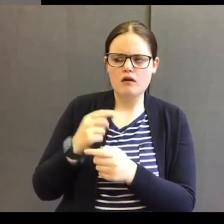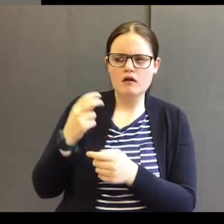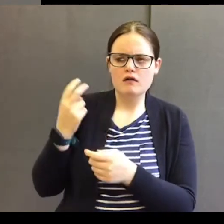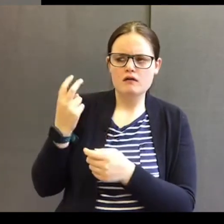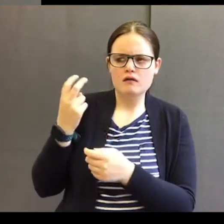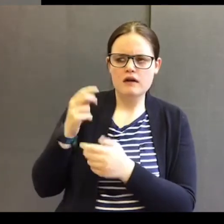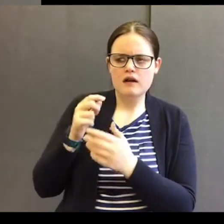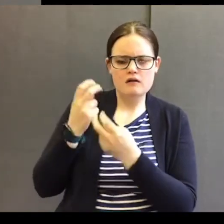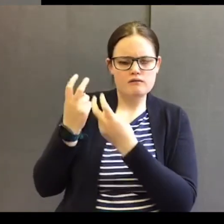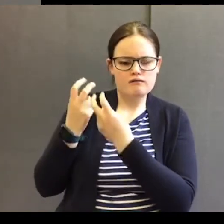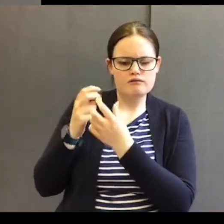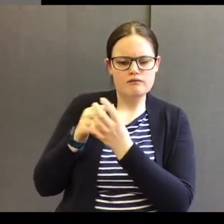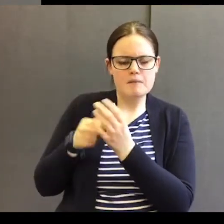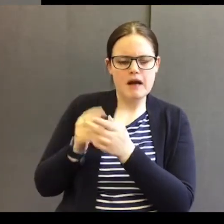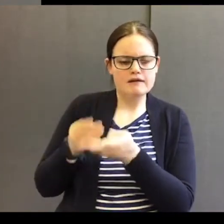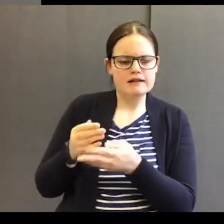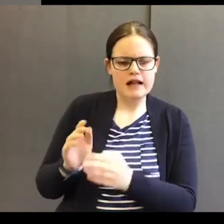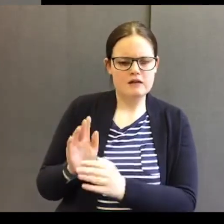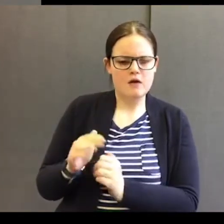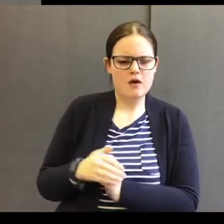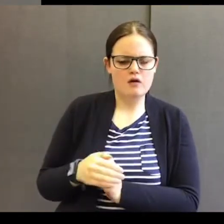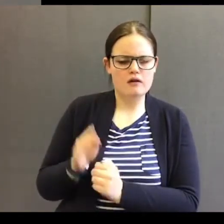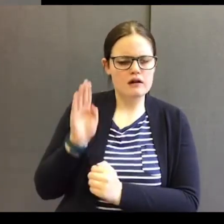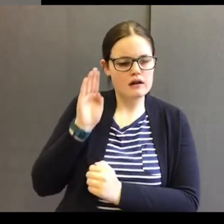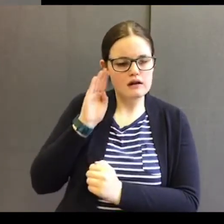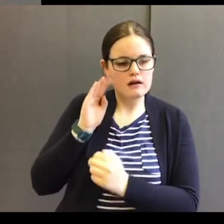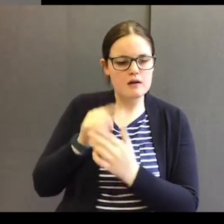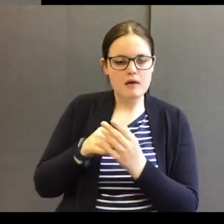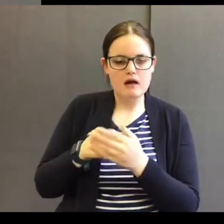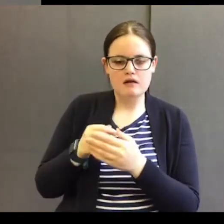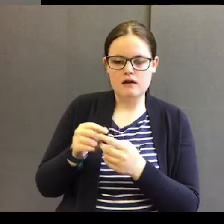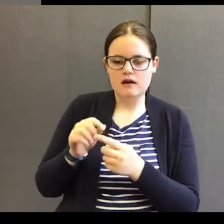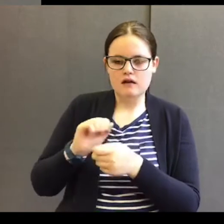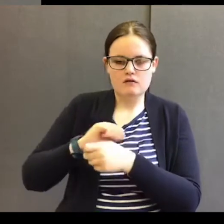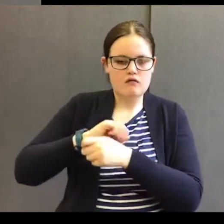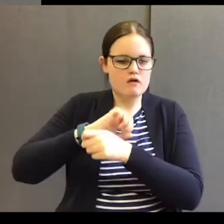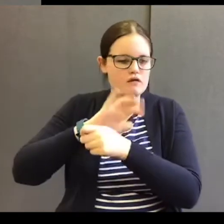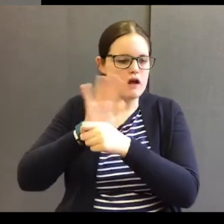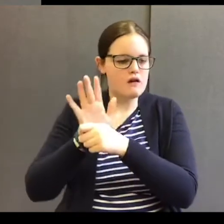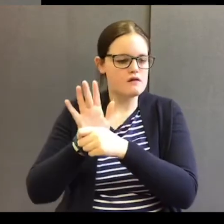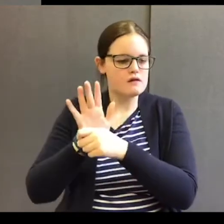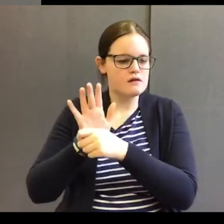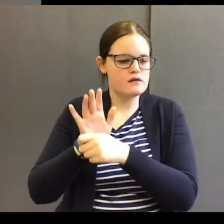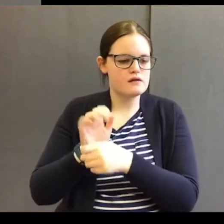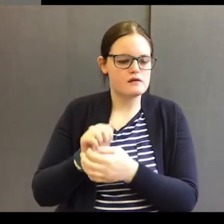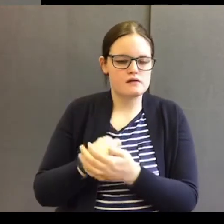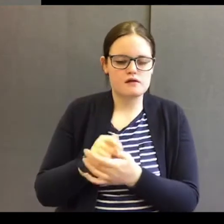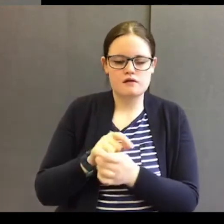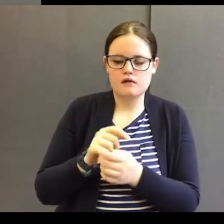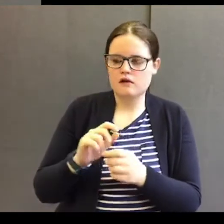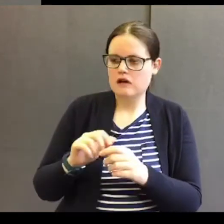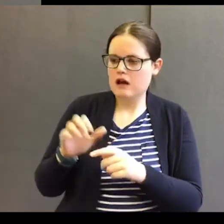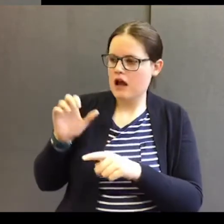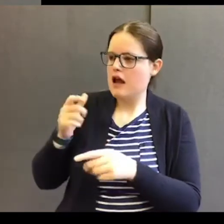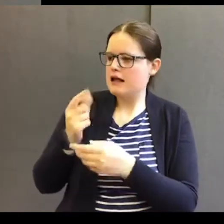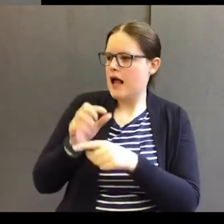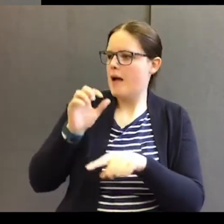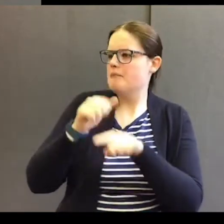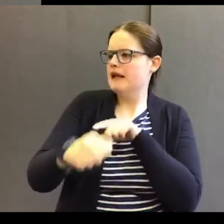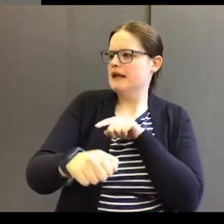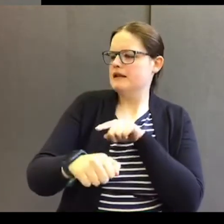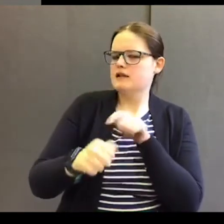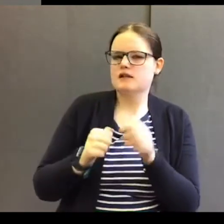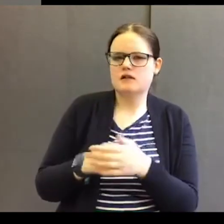not what we're hearing about today, is it? We're hearing about in the pandemic. We